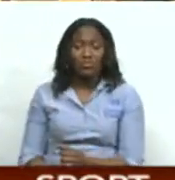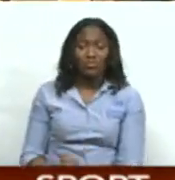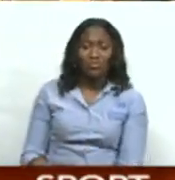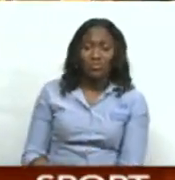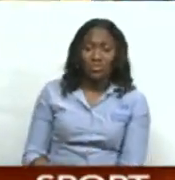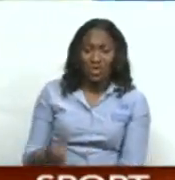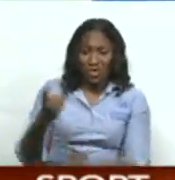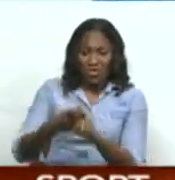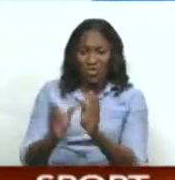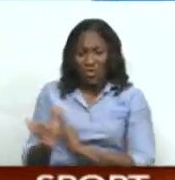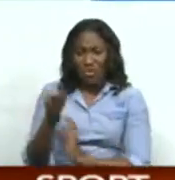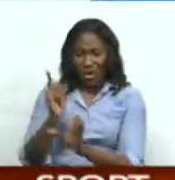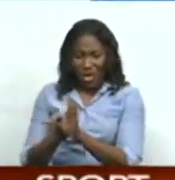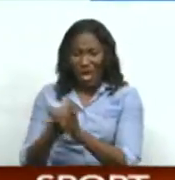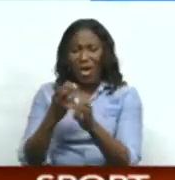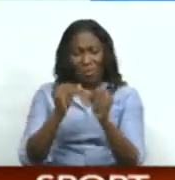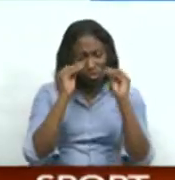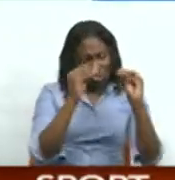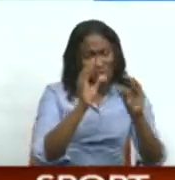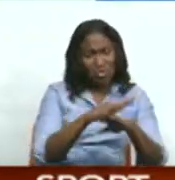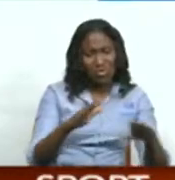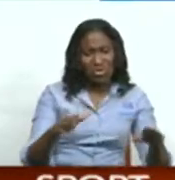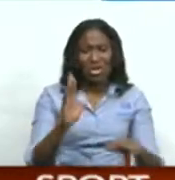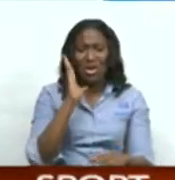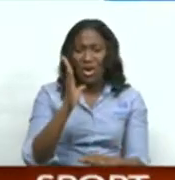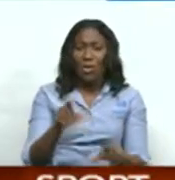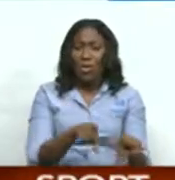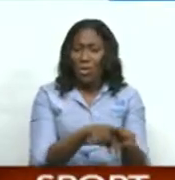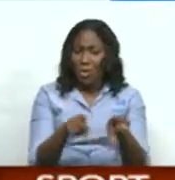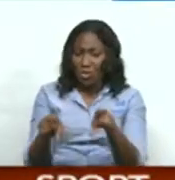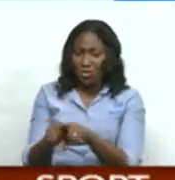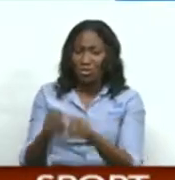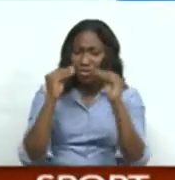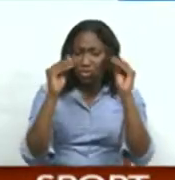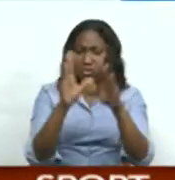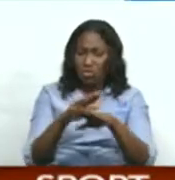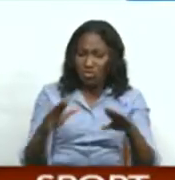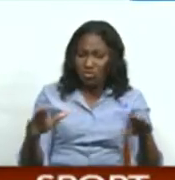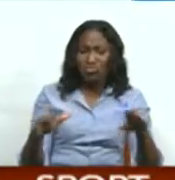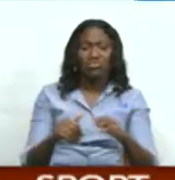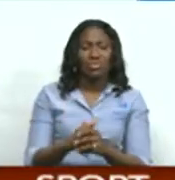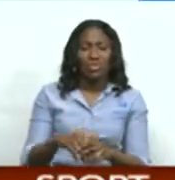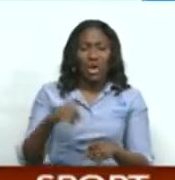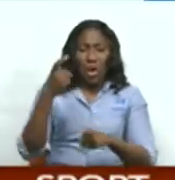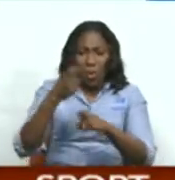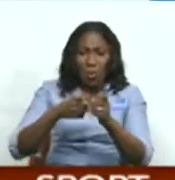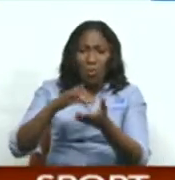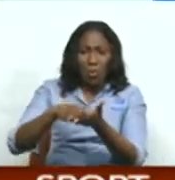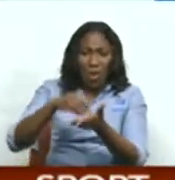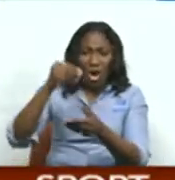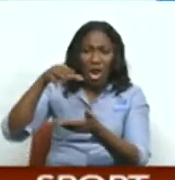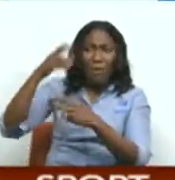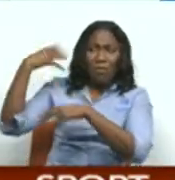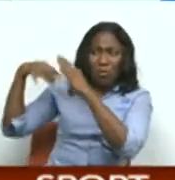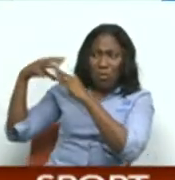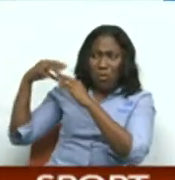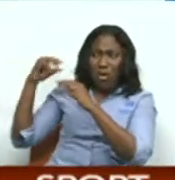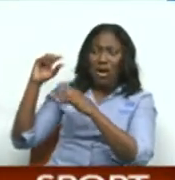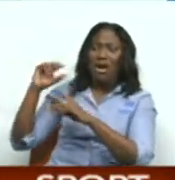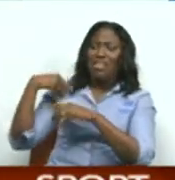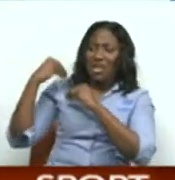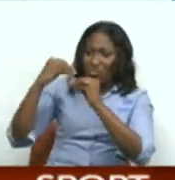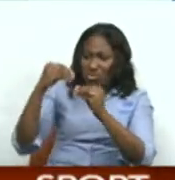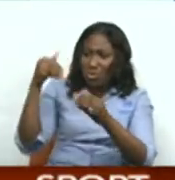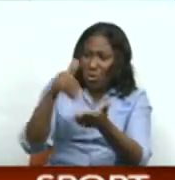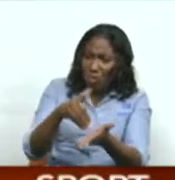Club. Each session will also have a reminder of what was learned throughout the program. And then at the end of